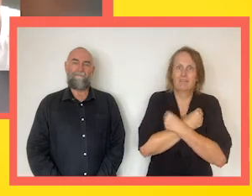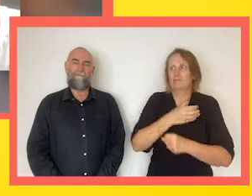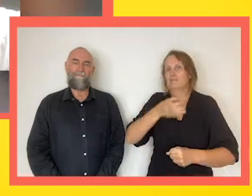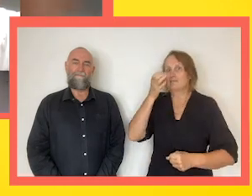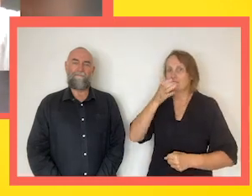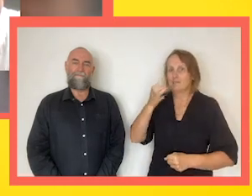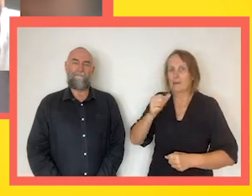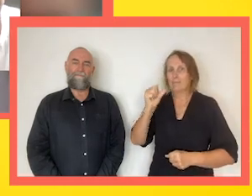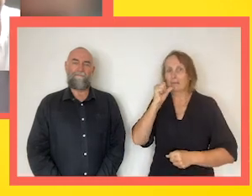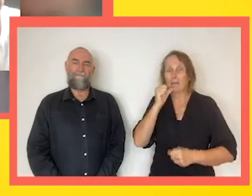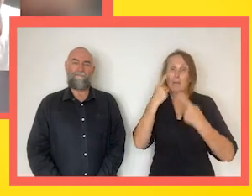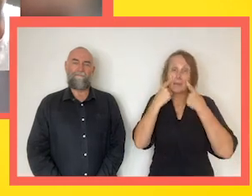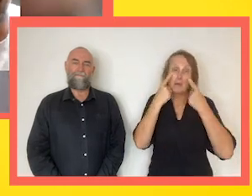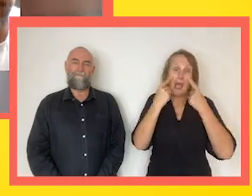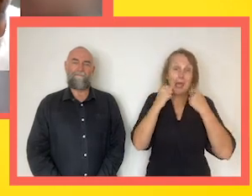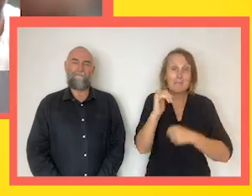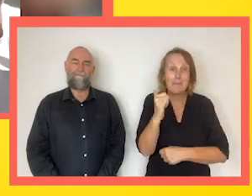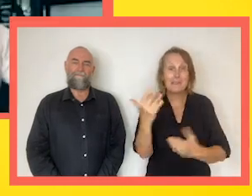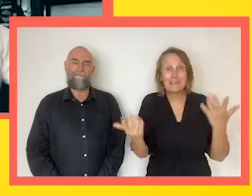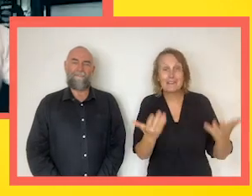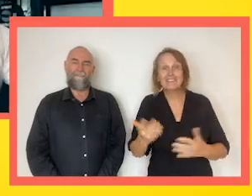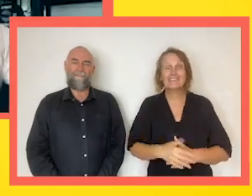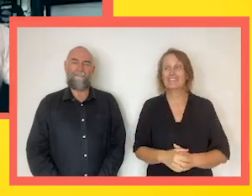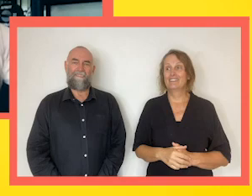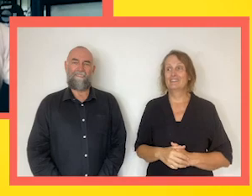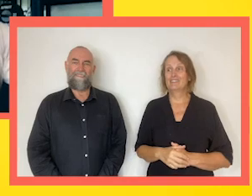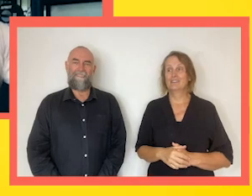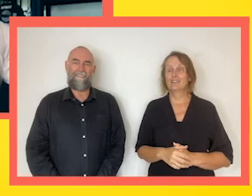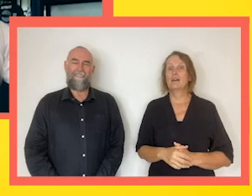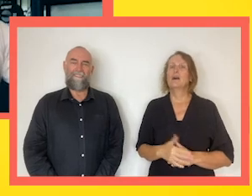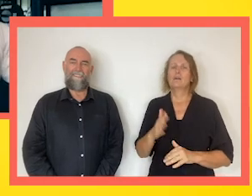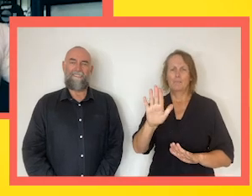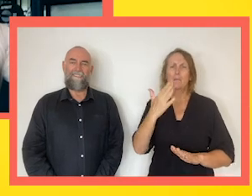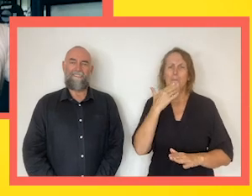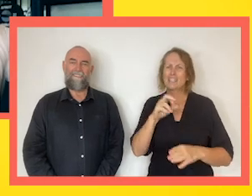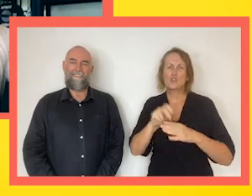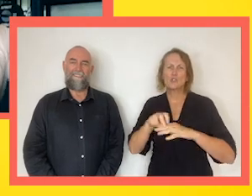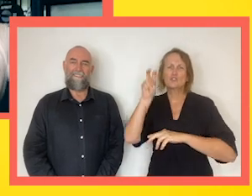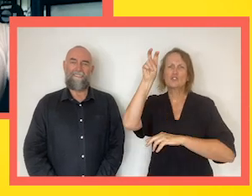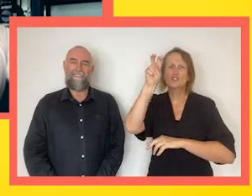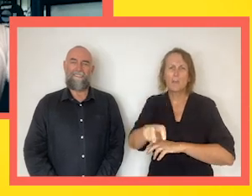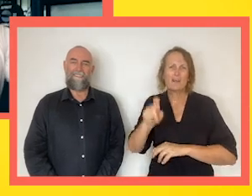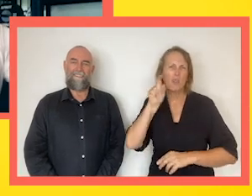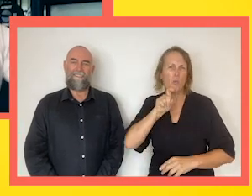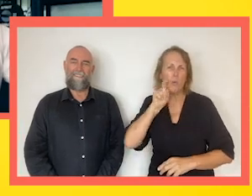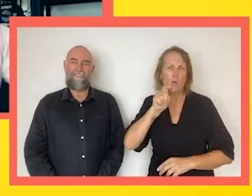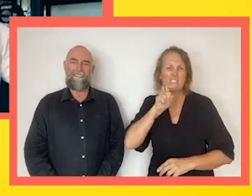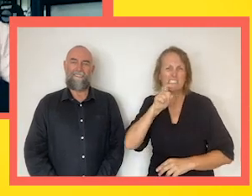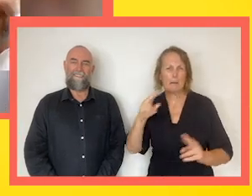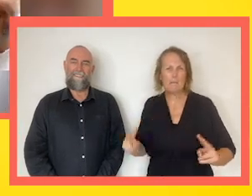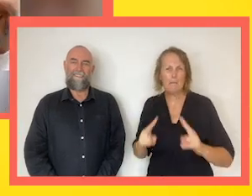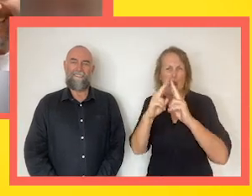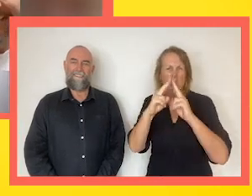few beers. It would be amazing. Probably some tears. Yeah, definitely. As long as you don't jump in the water afterwards. We don't know about that water quality,